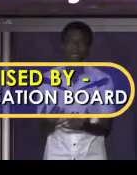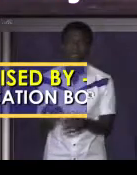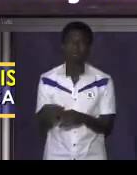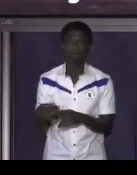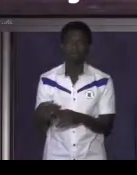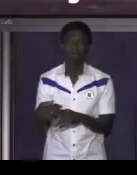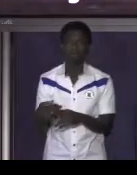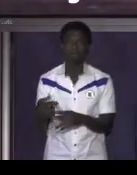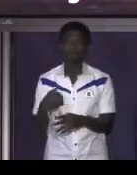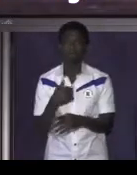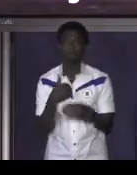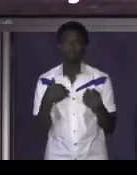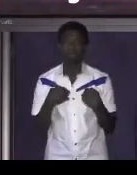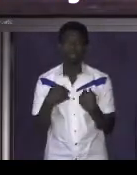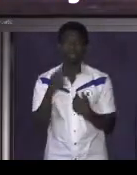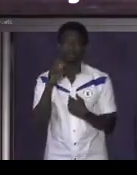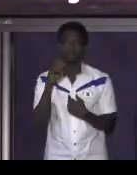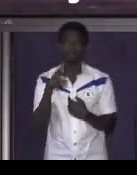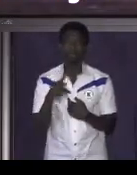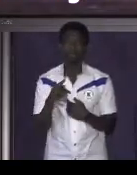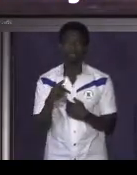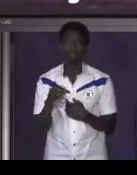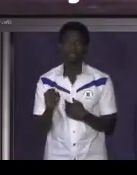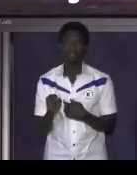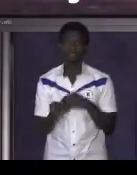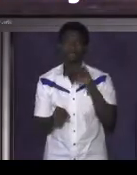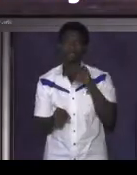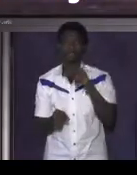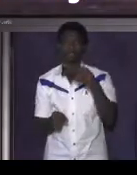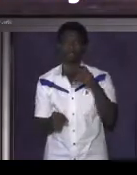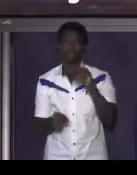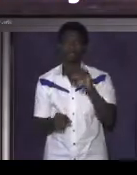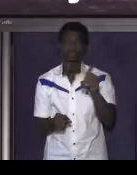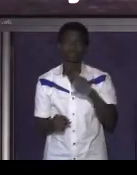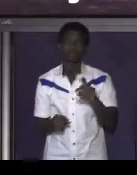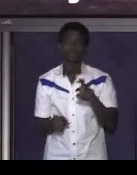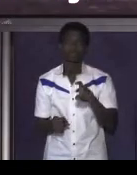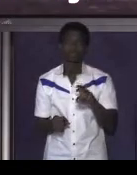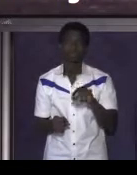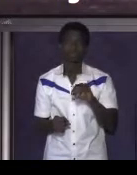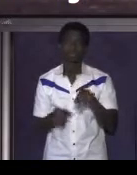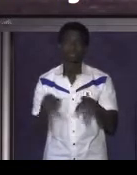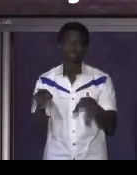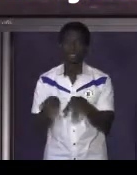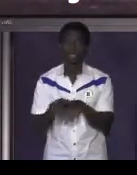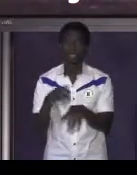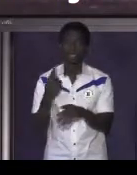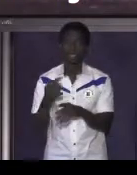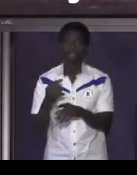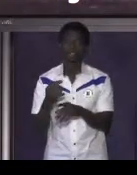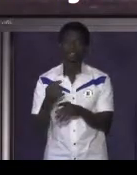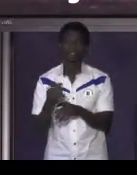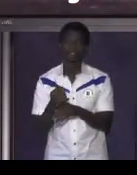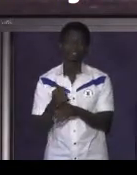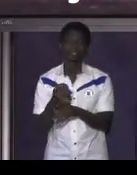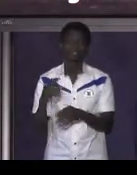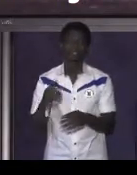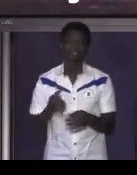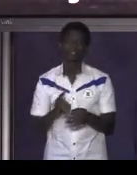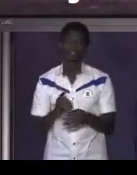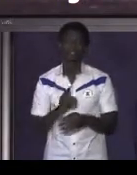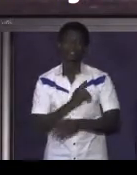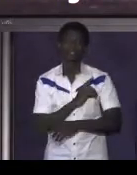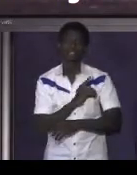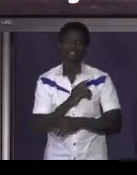had Mrs. Ngozi Okonjo-Iweala emerging as the Director General of World Trade